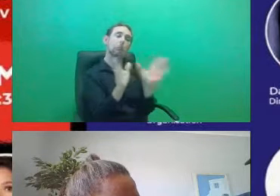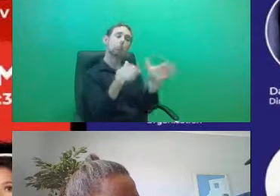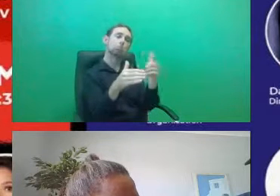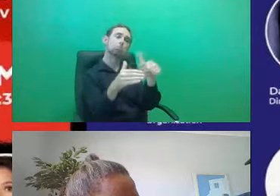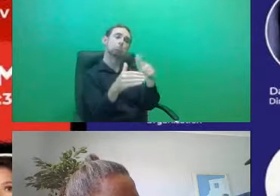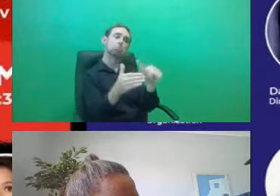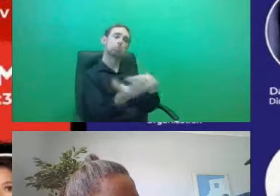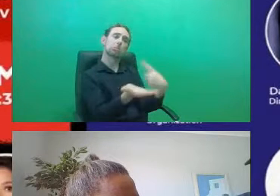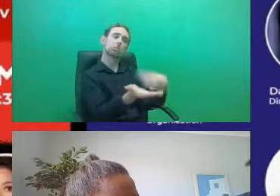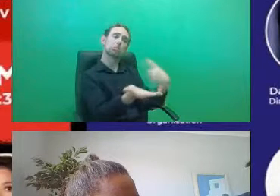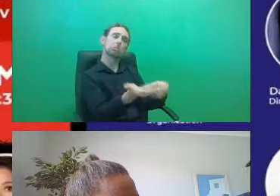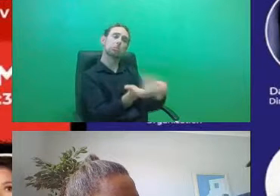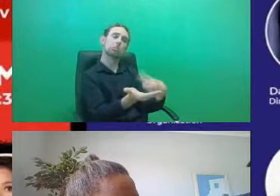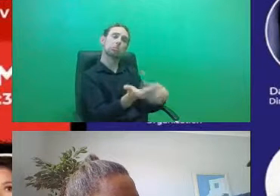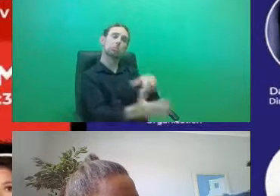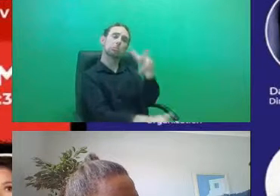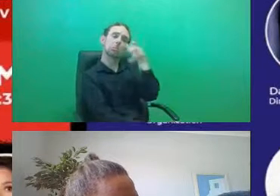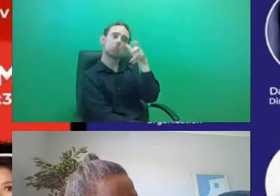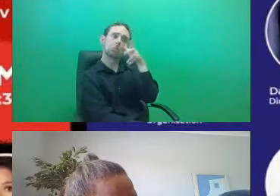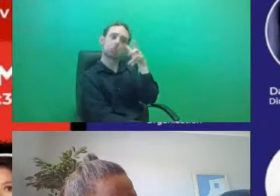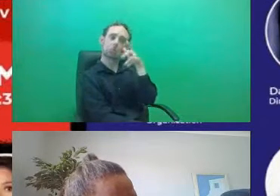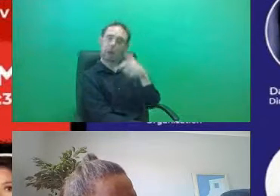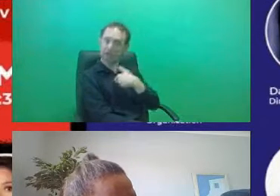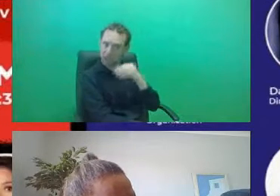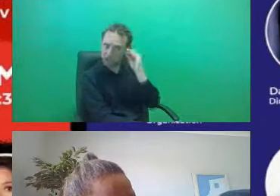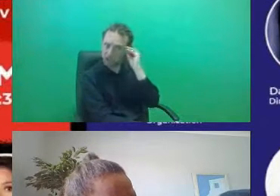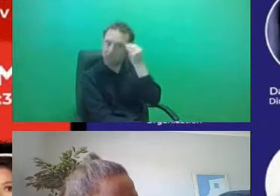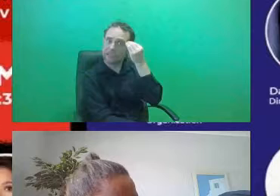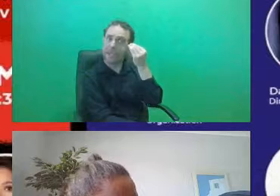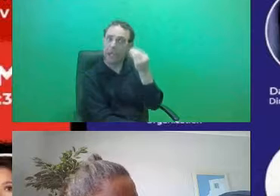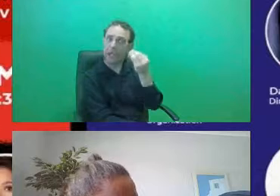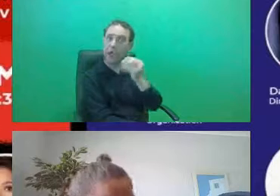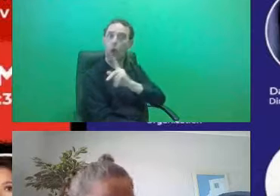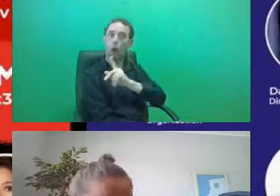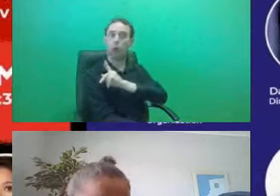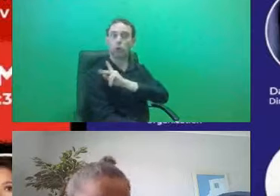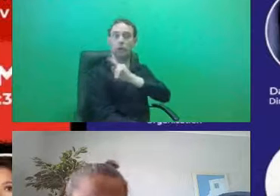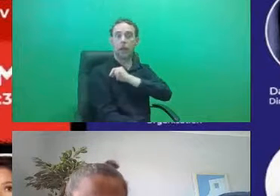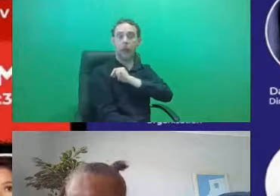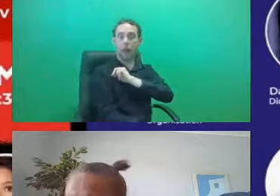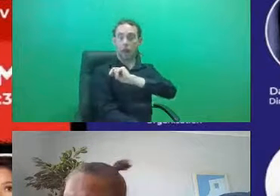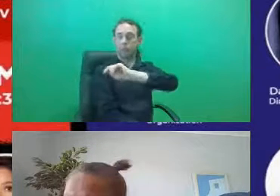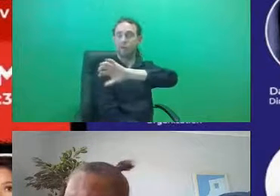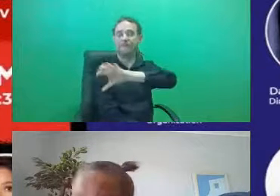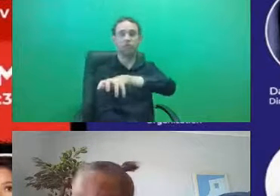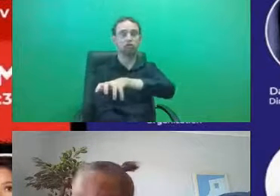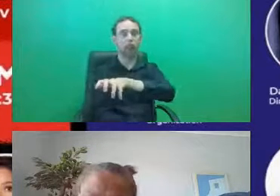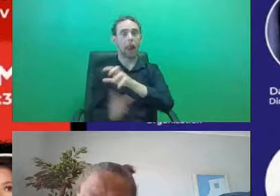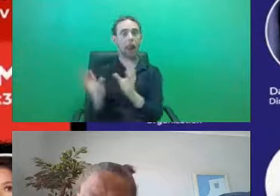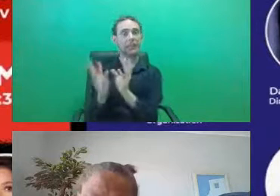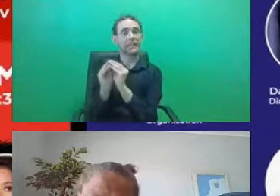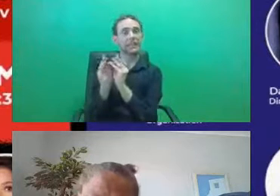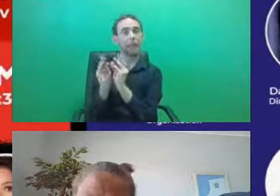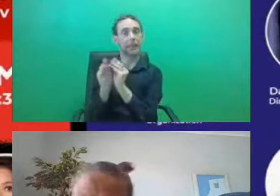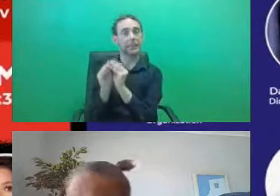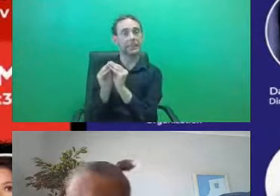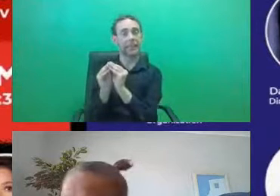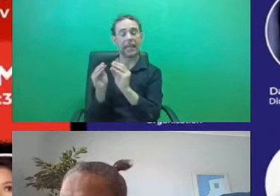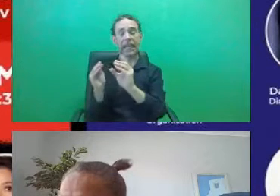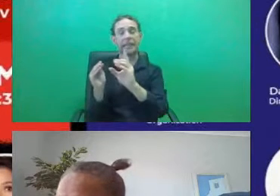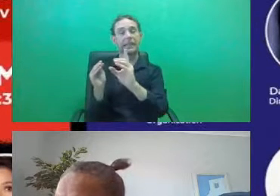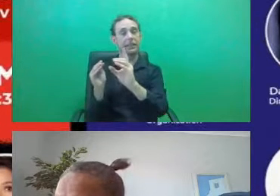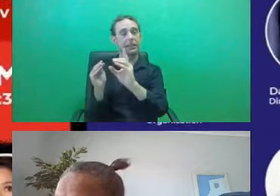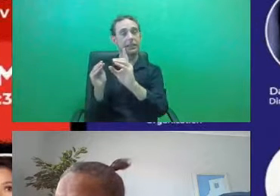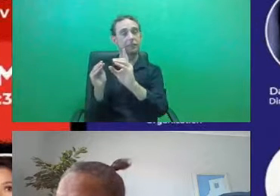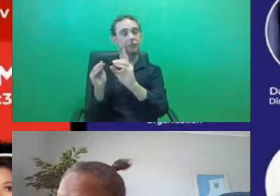the debriefing of, and the KZN Provincial Summit, KZN Provincial GBV effort